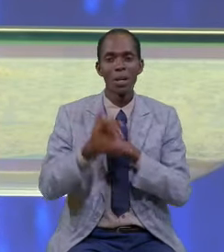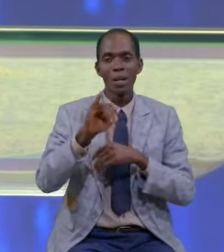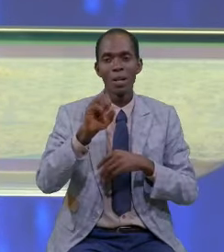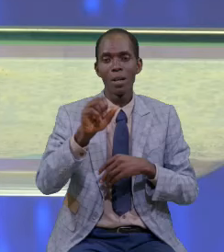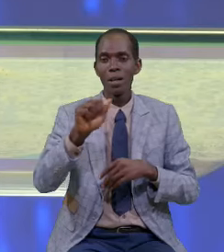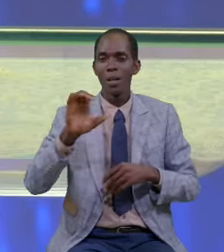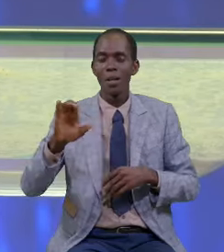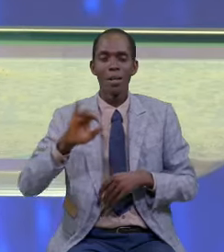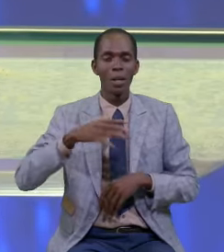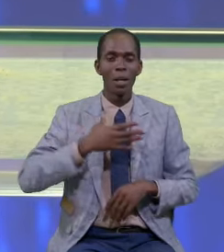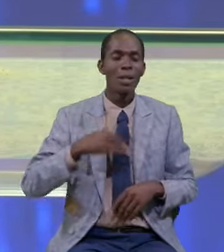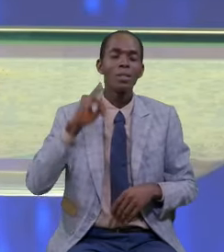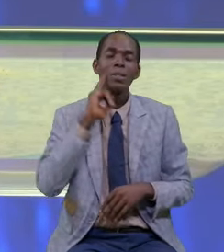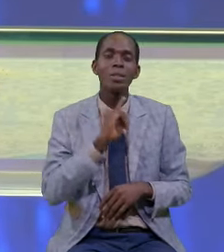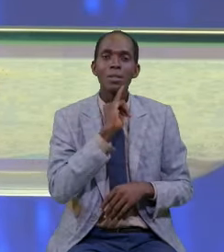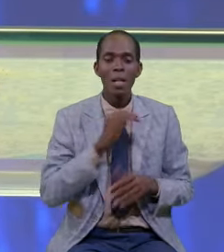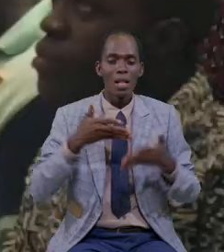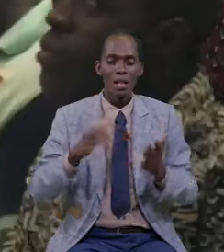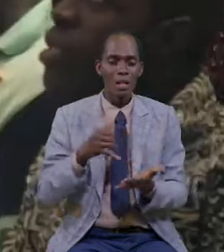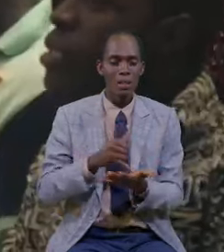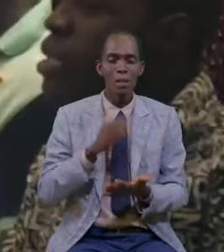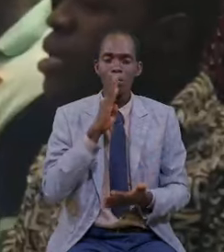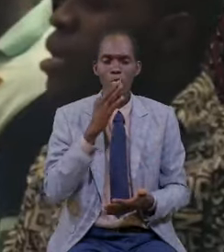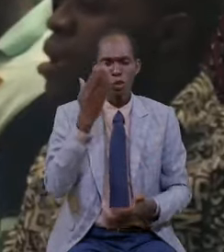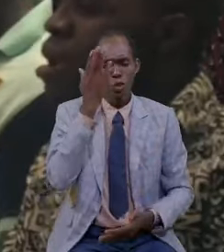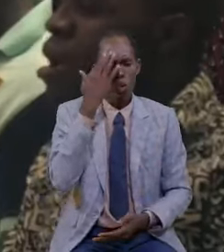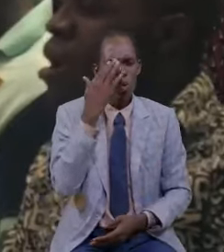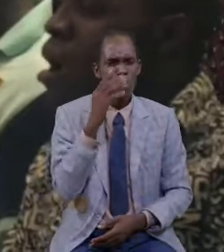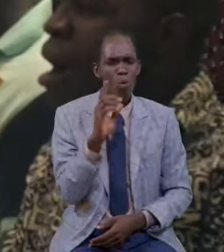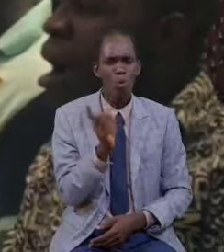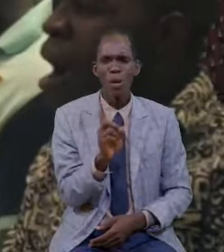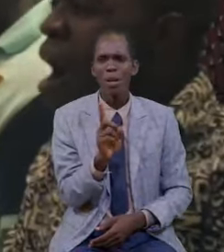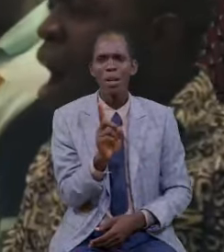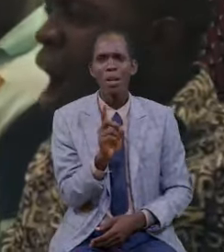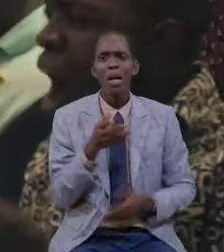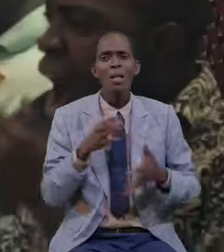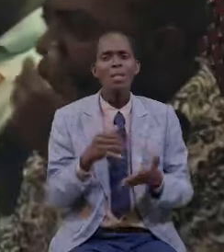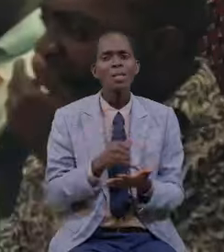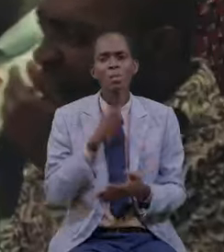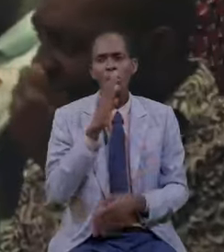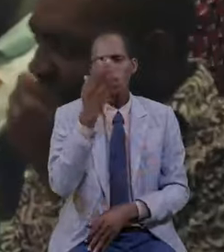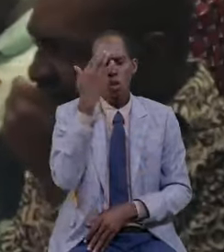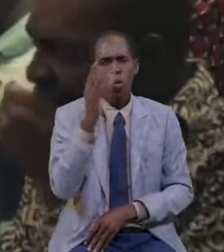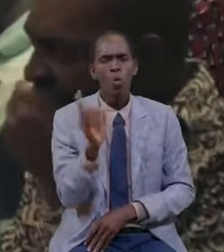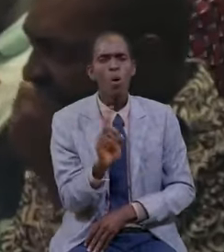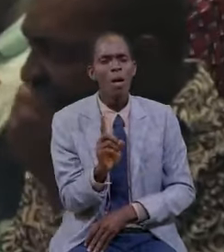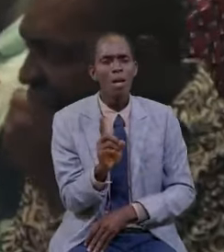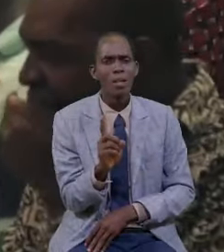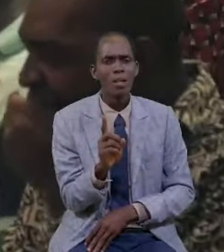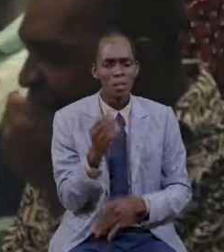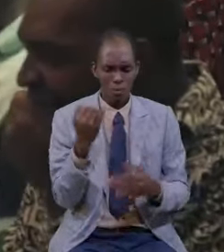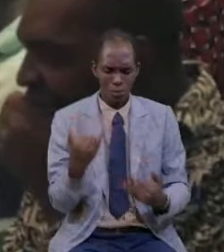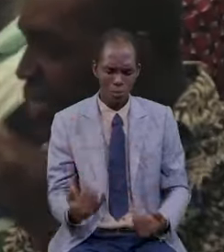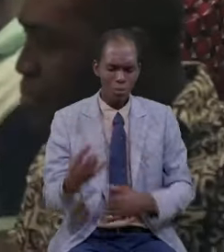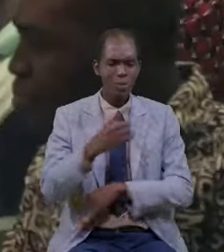Israel, let it be known when. Let it be known, I said, when. This day,